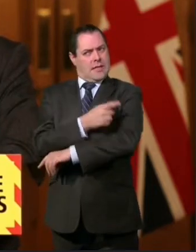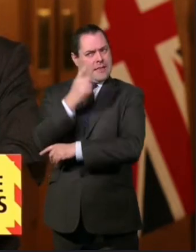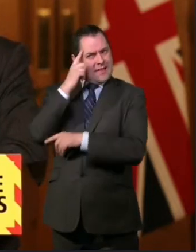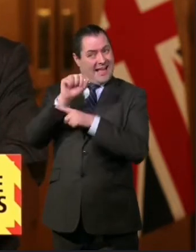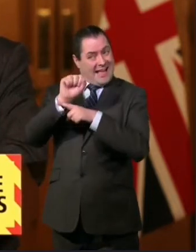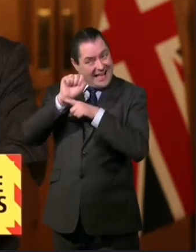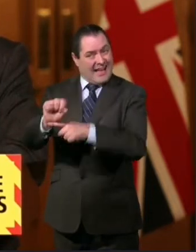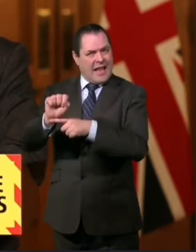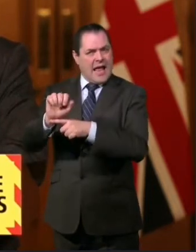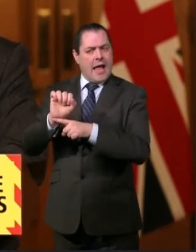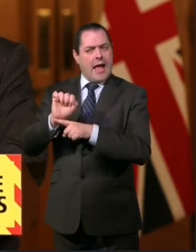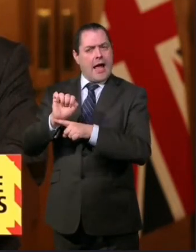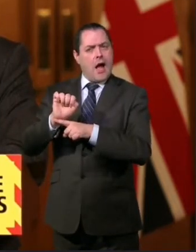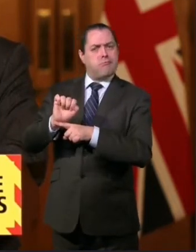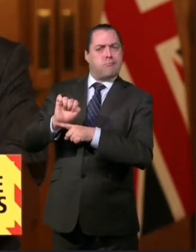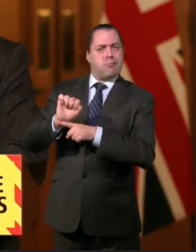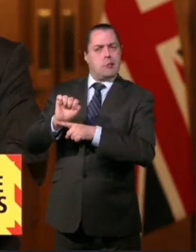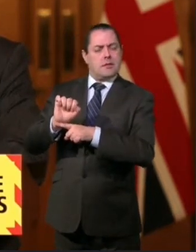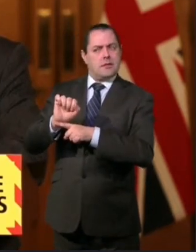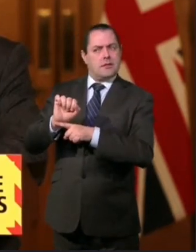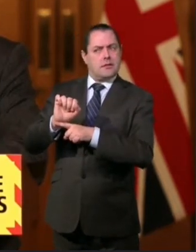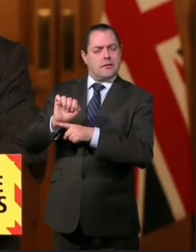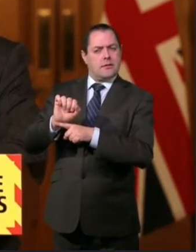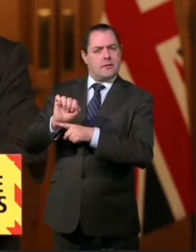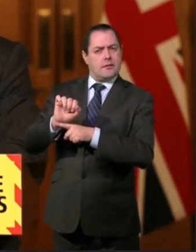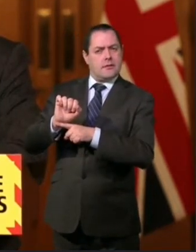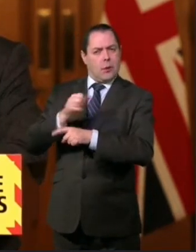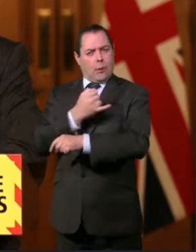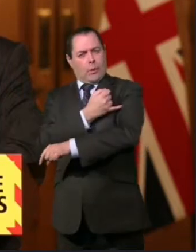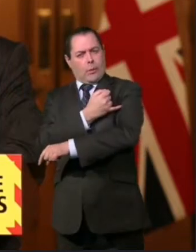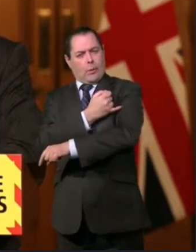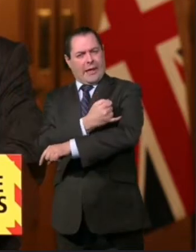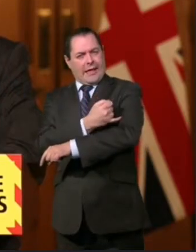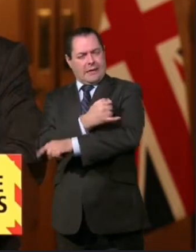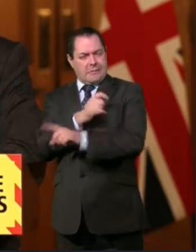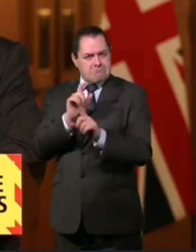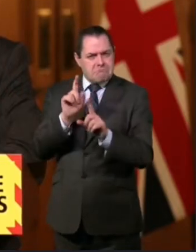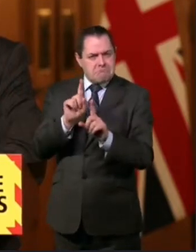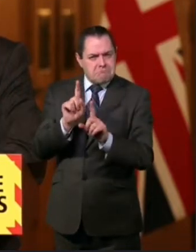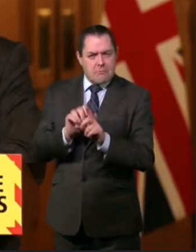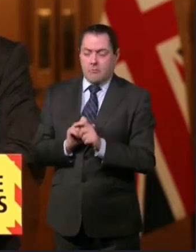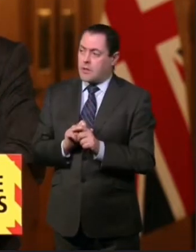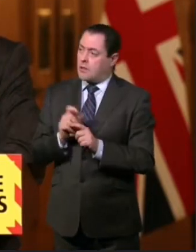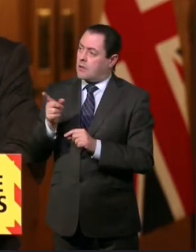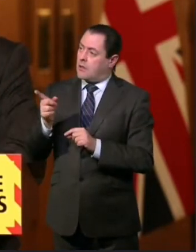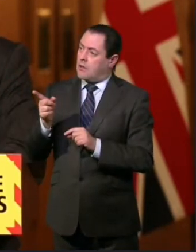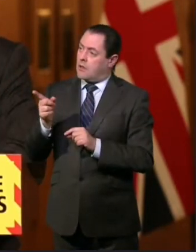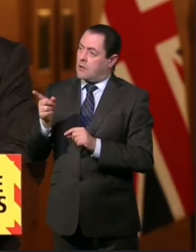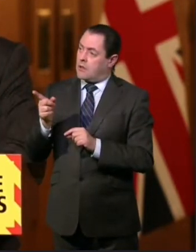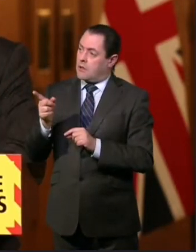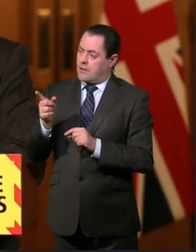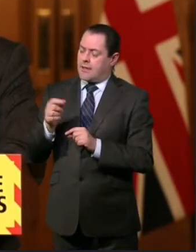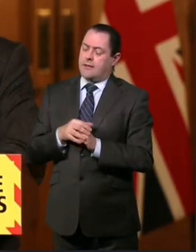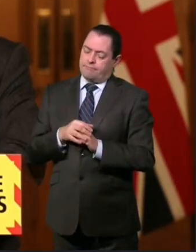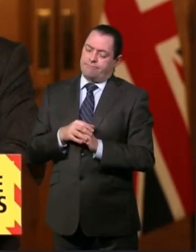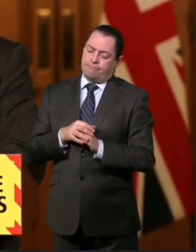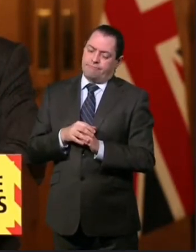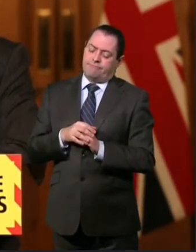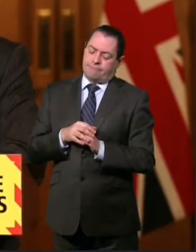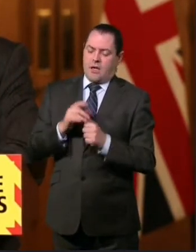at the first, in the sense that we think, looking at the numbers of infections that we've